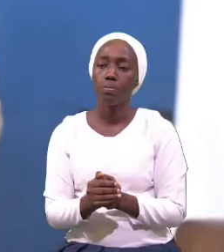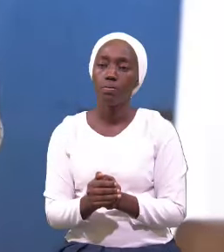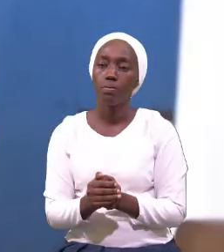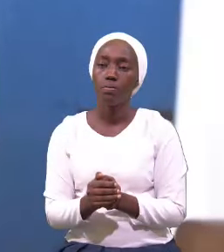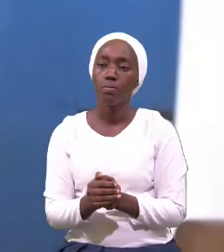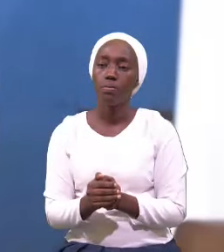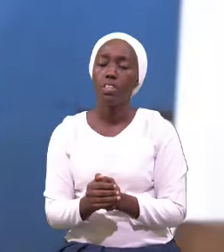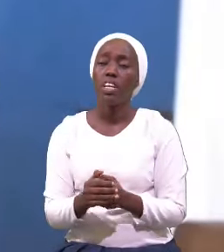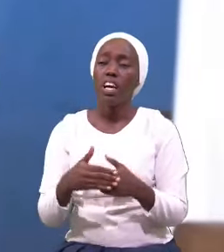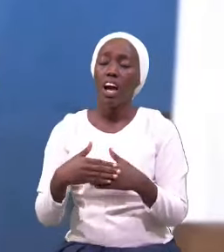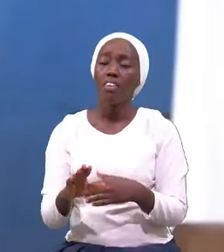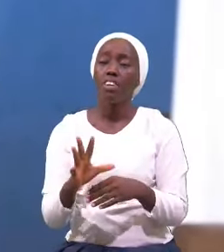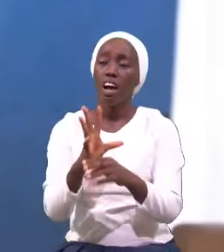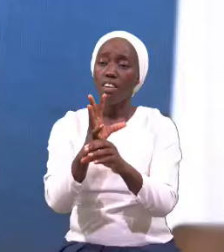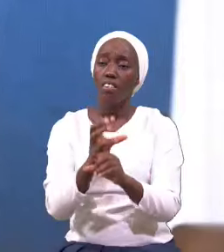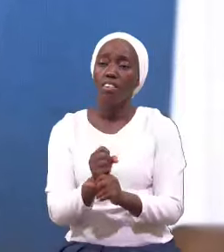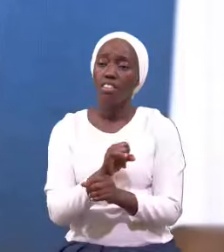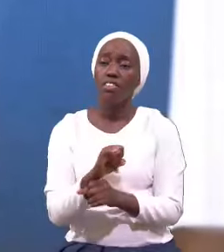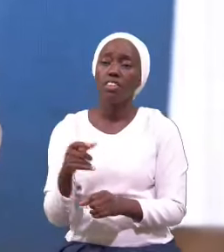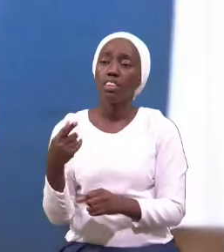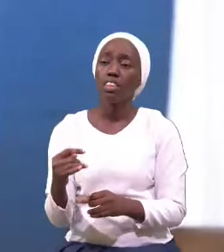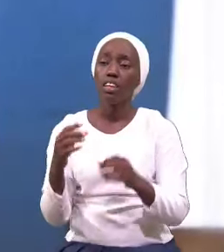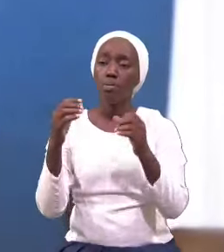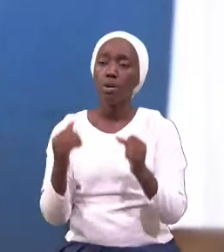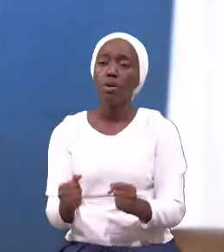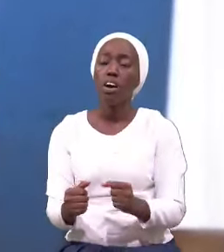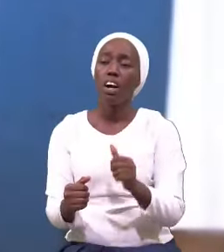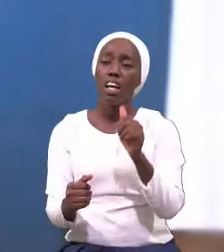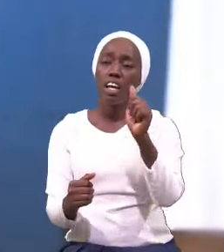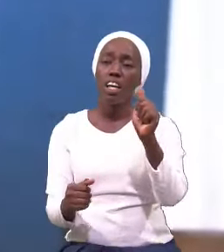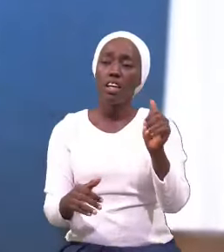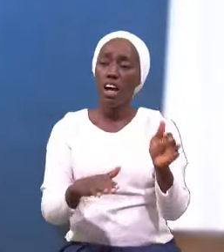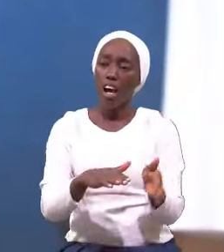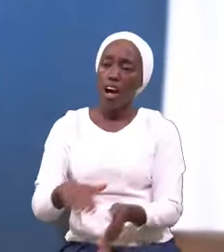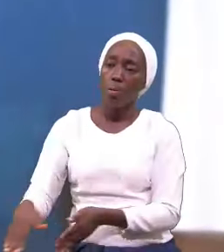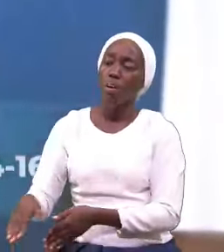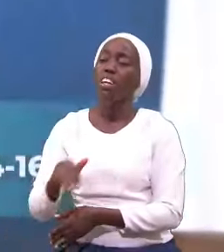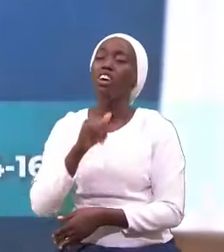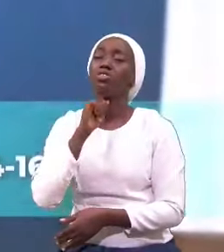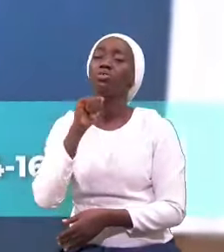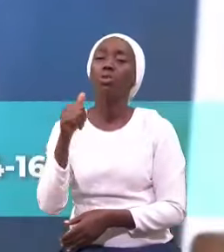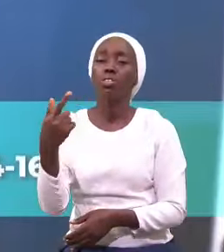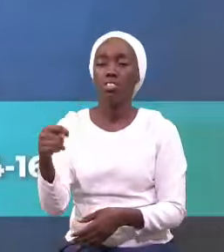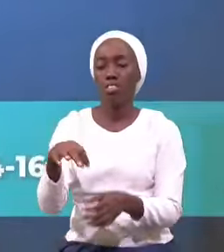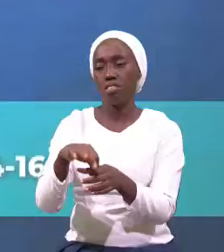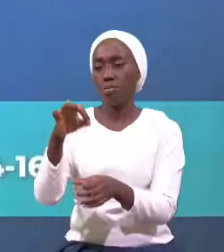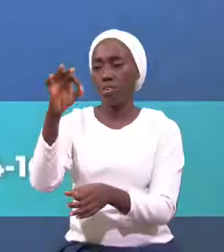After receiving the power, A, abandon not the Spirit.